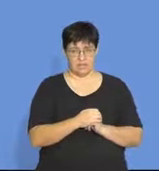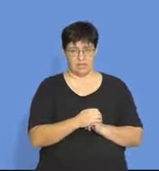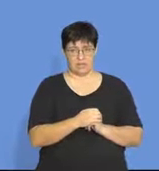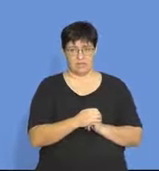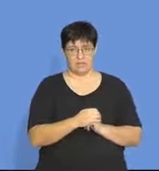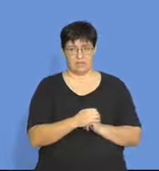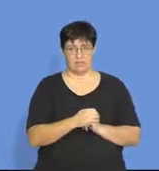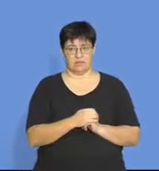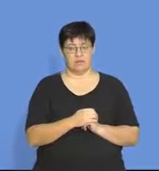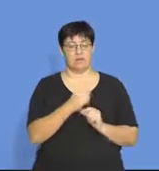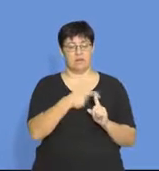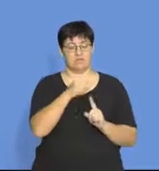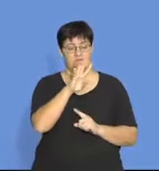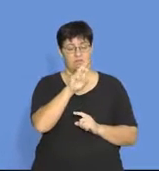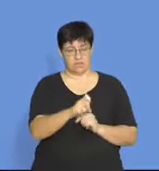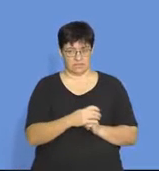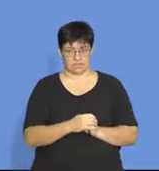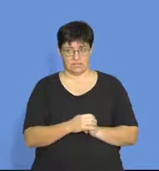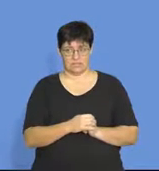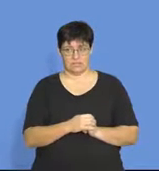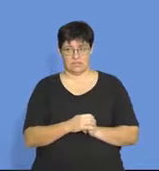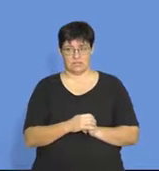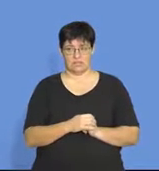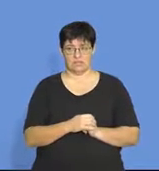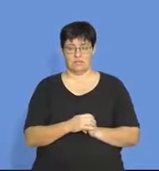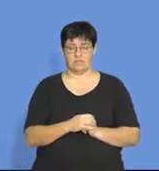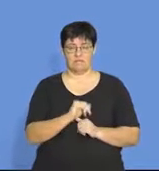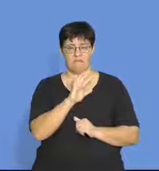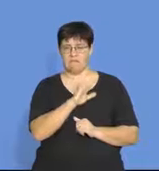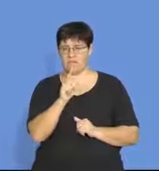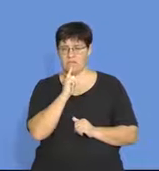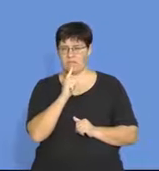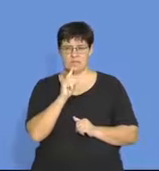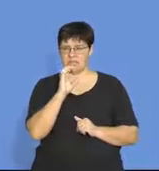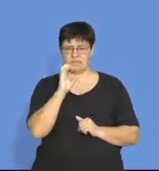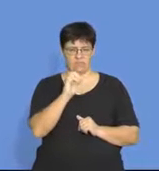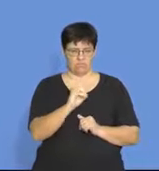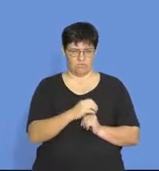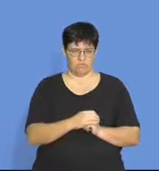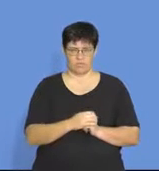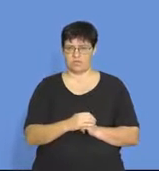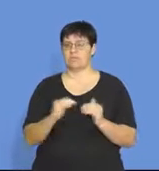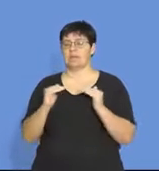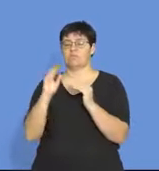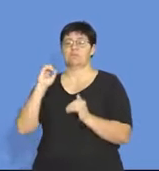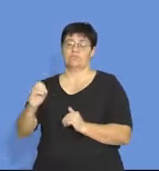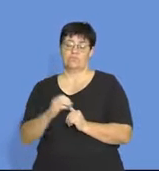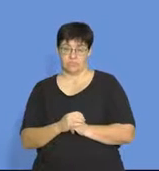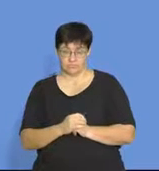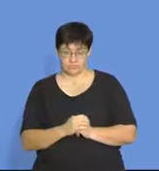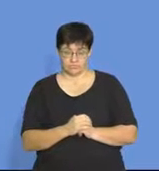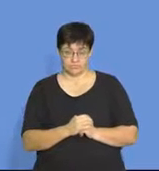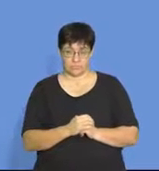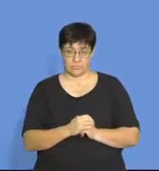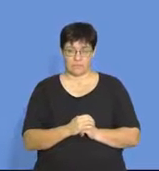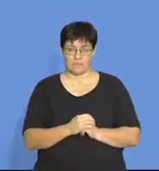then become 4x. The 5 and the 5 will then be 0, and this will be equal to 0 there,